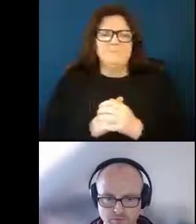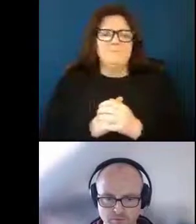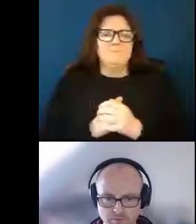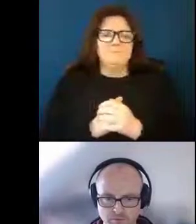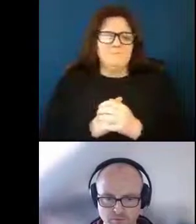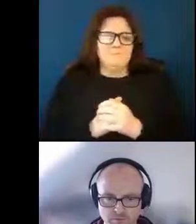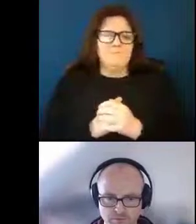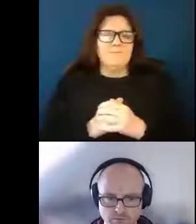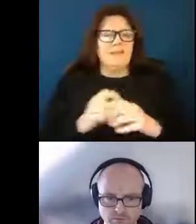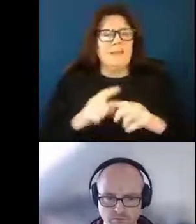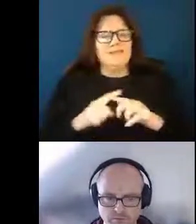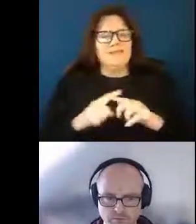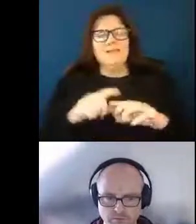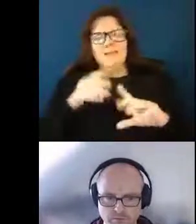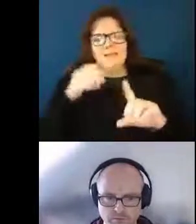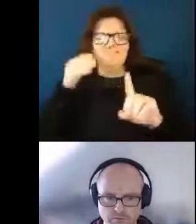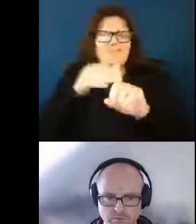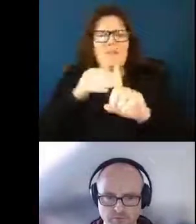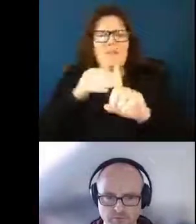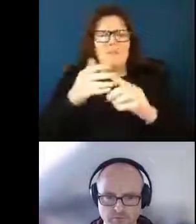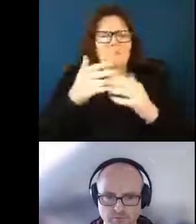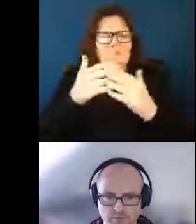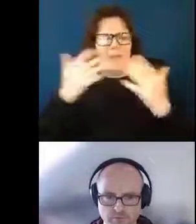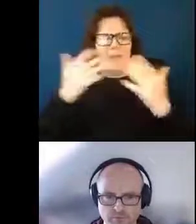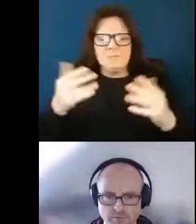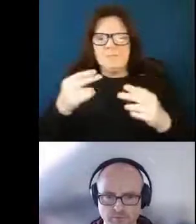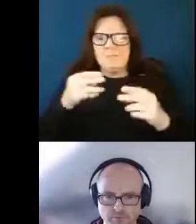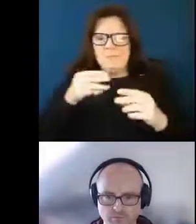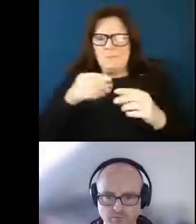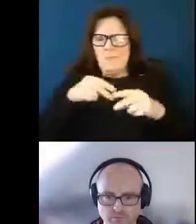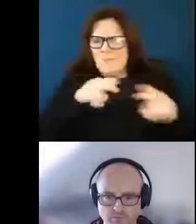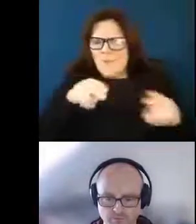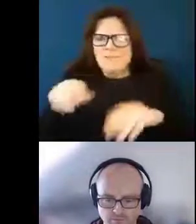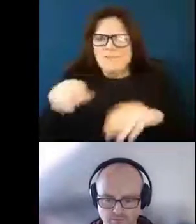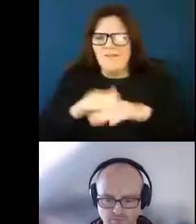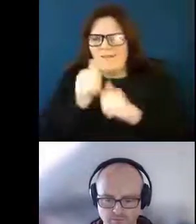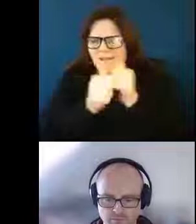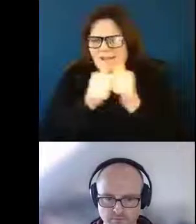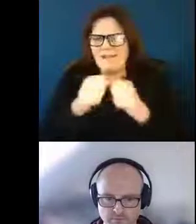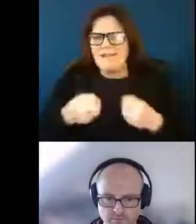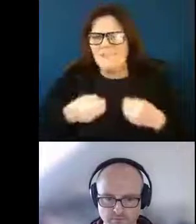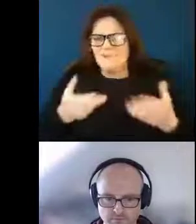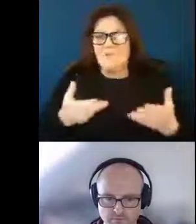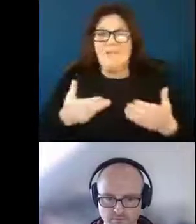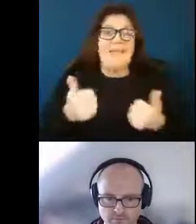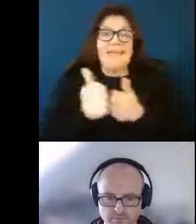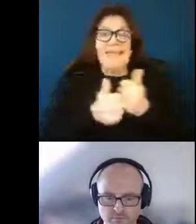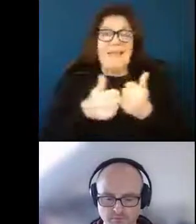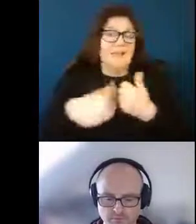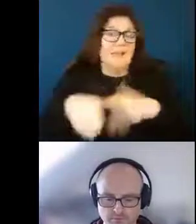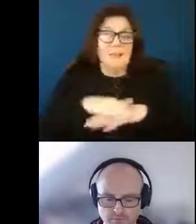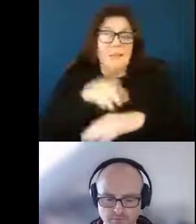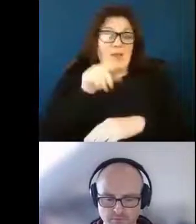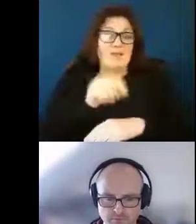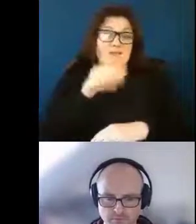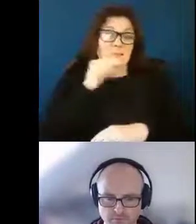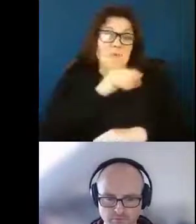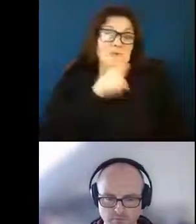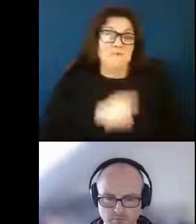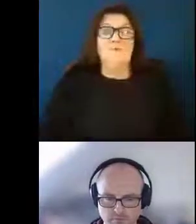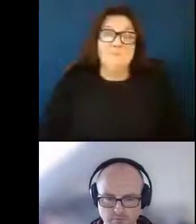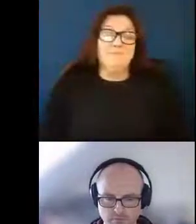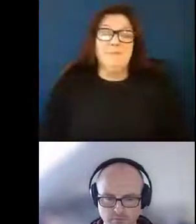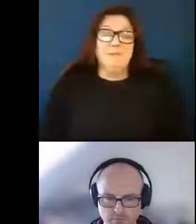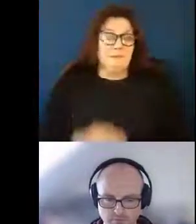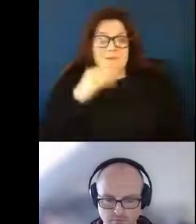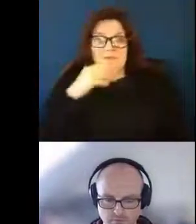providing multiple means of action and expression. I identified at the outset that action is where it's at. So the necessity